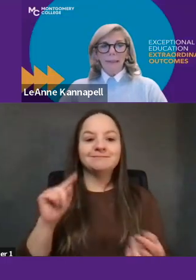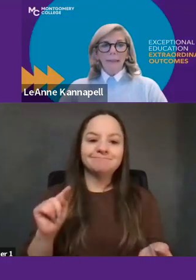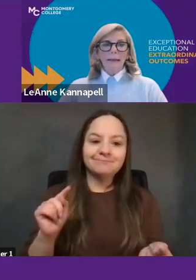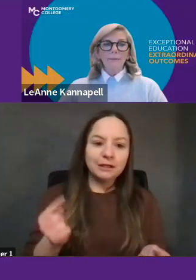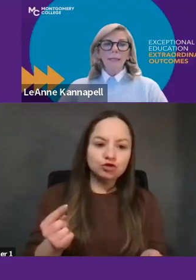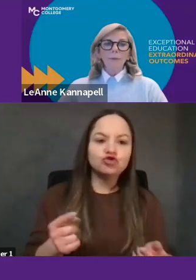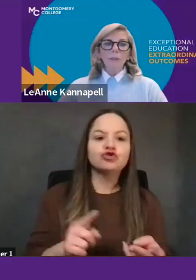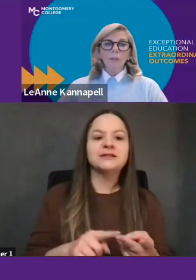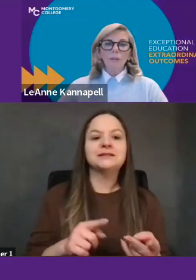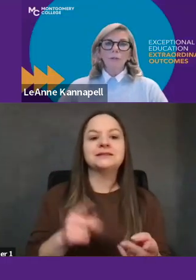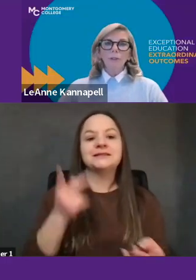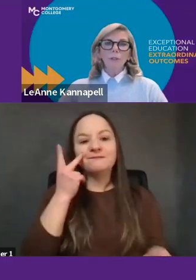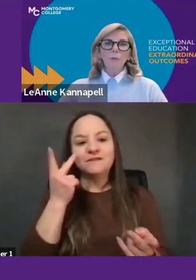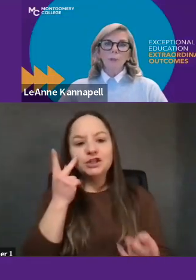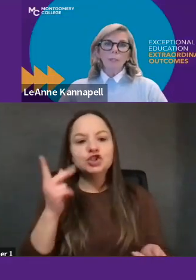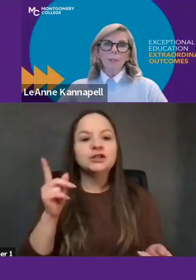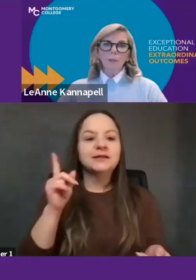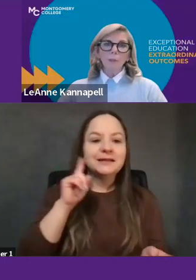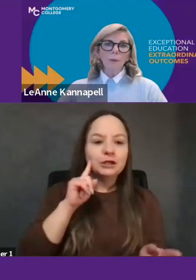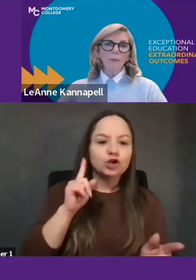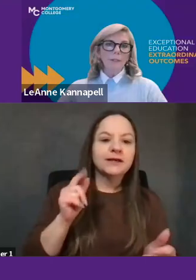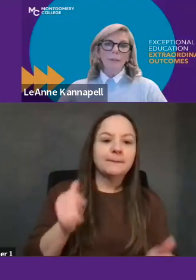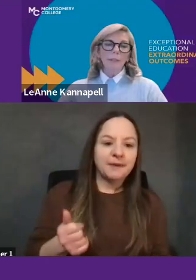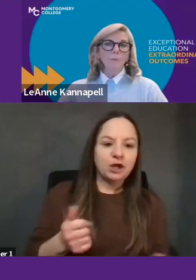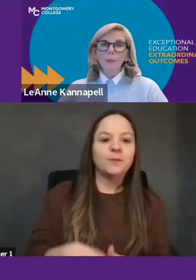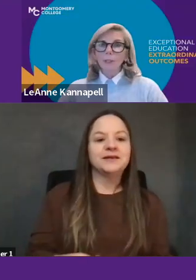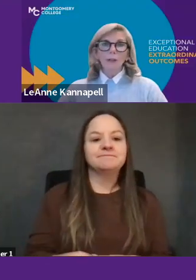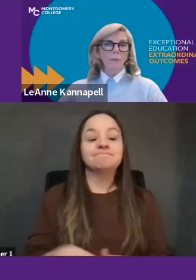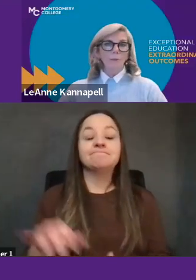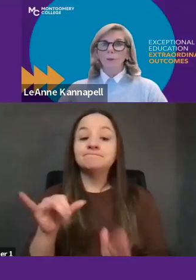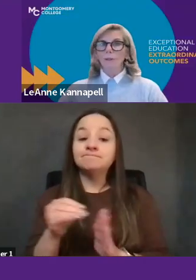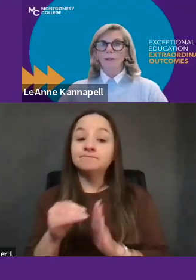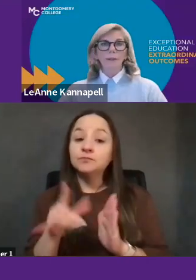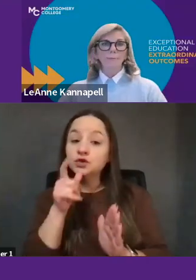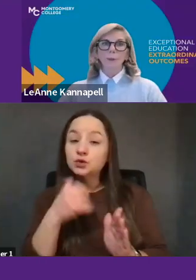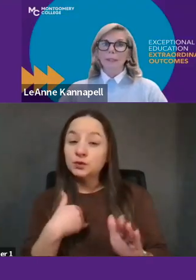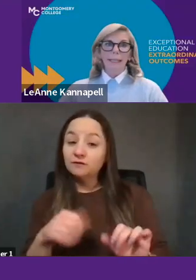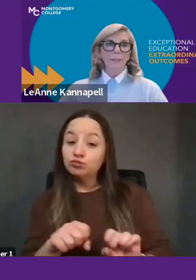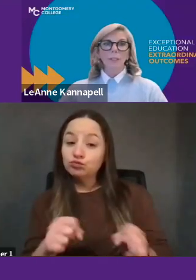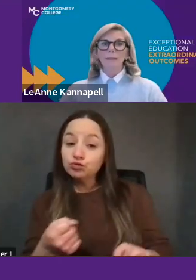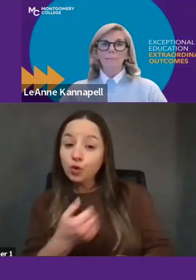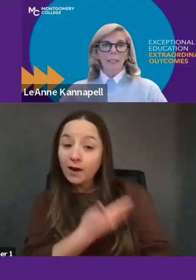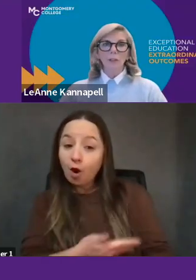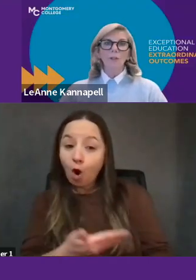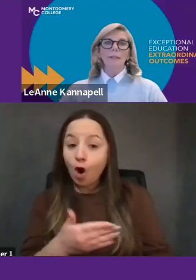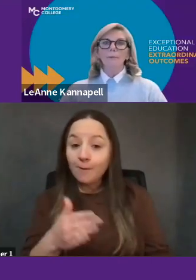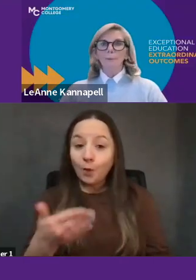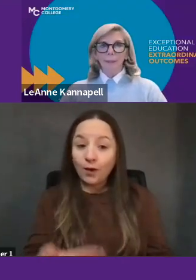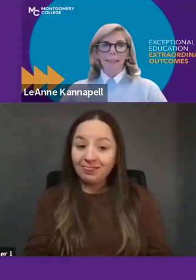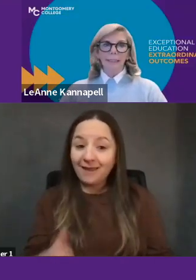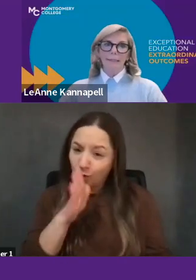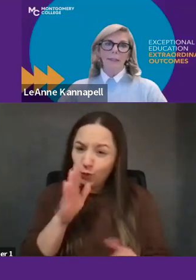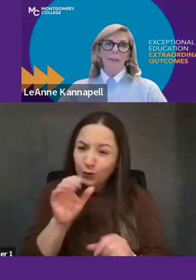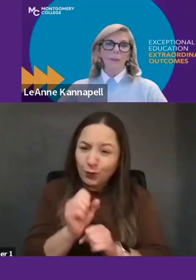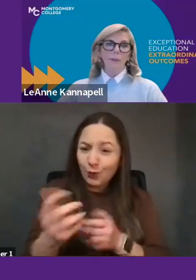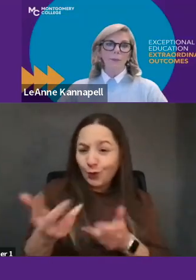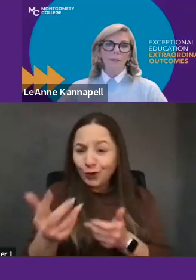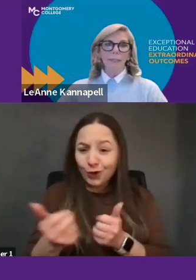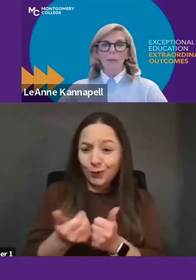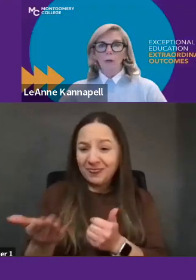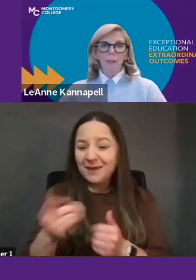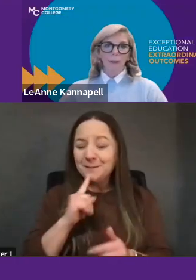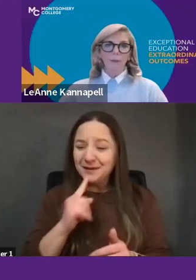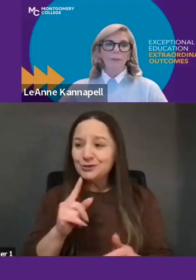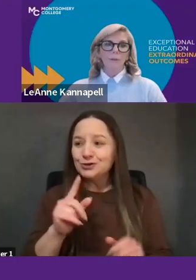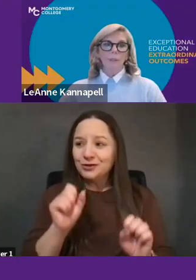impairment. And we do also work with students who have a broken arm or a broken leg, just to make sure that their mobility is there and they're